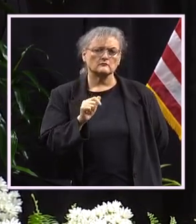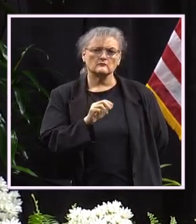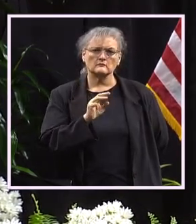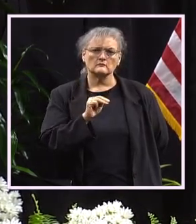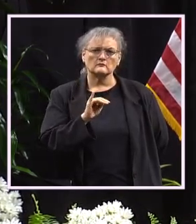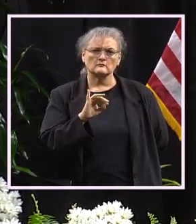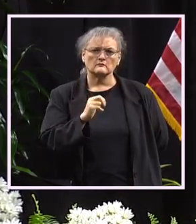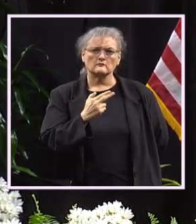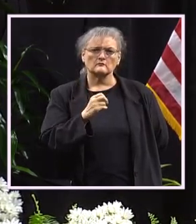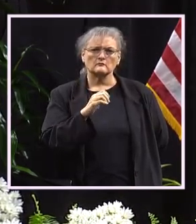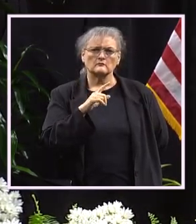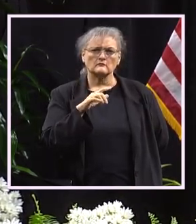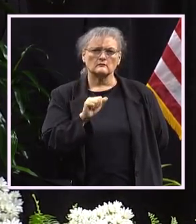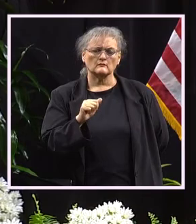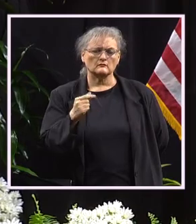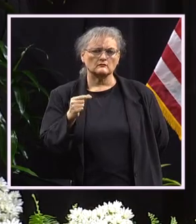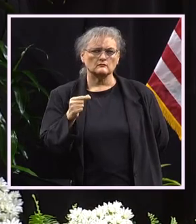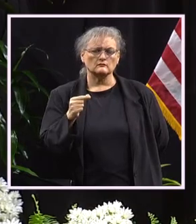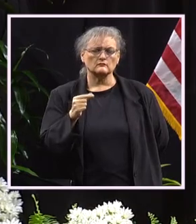Micaela Elizabeth Gonzalez.